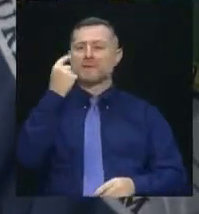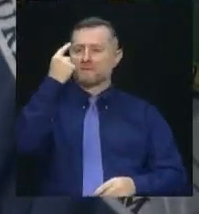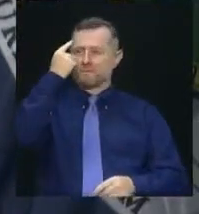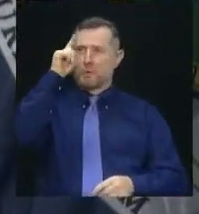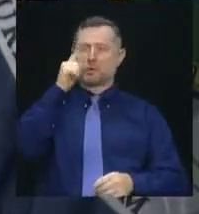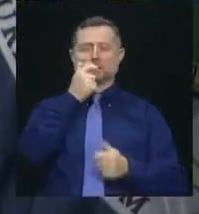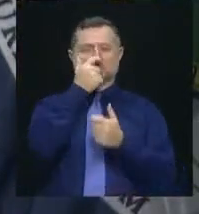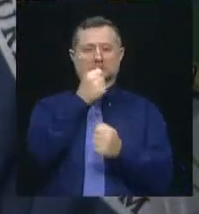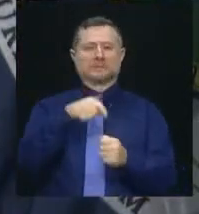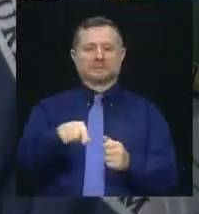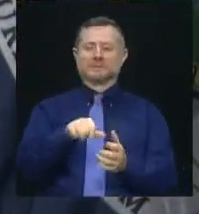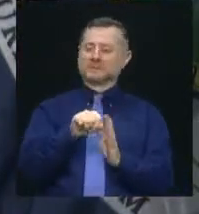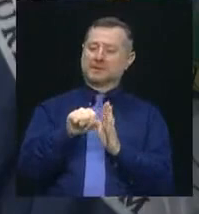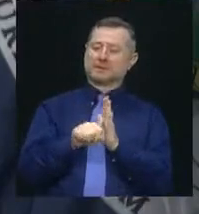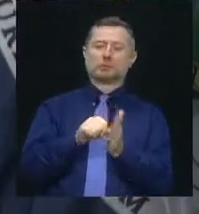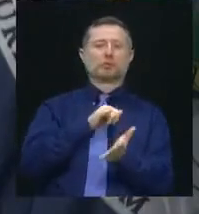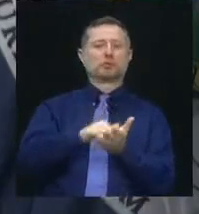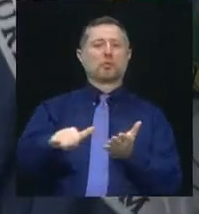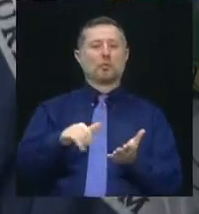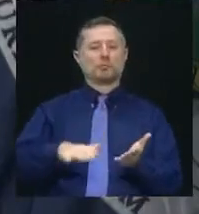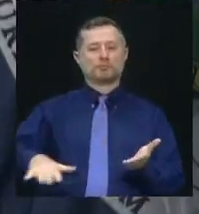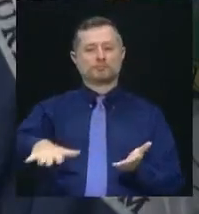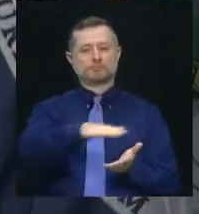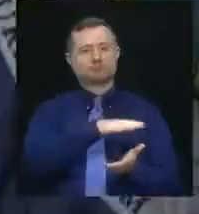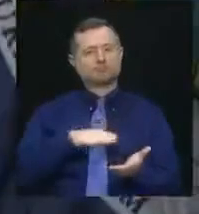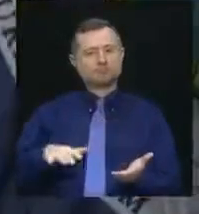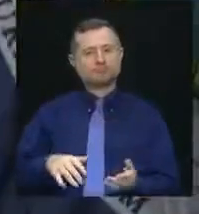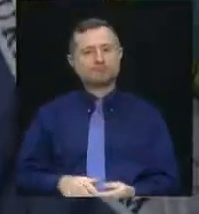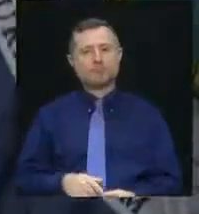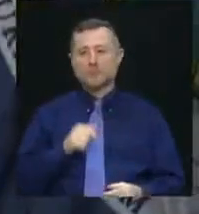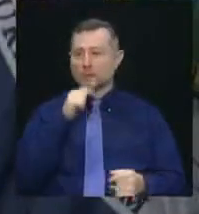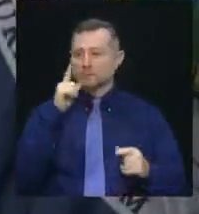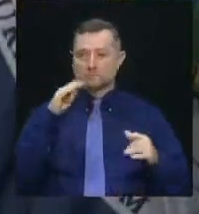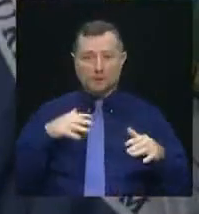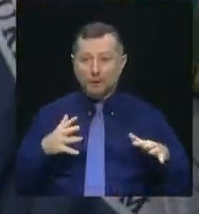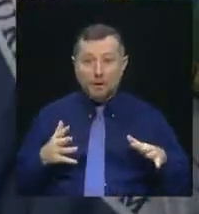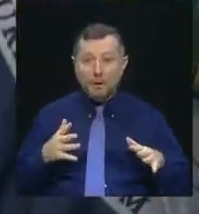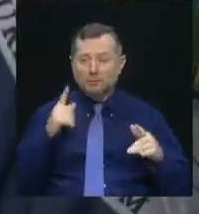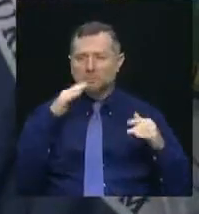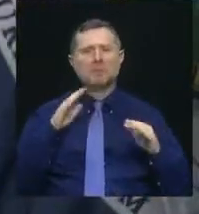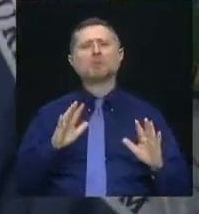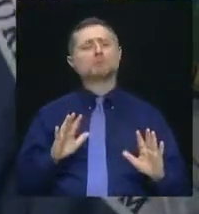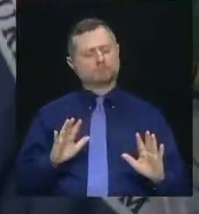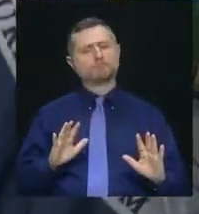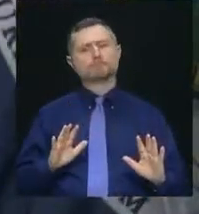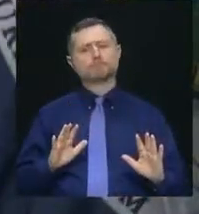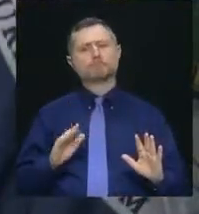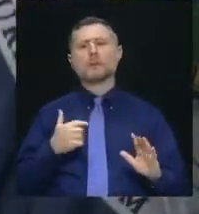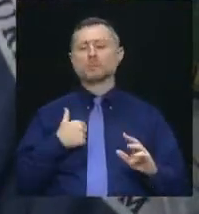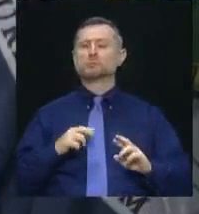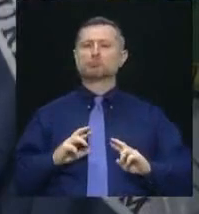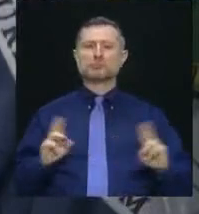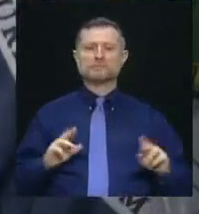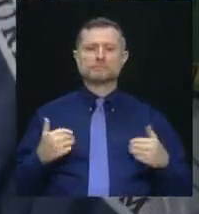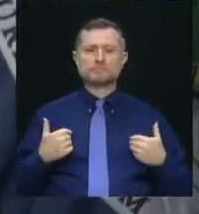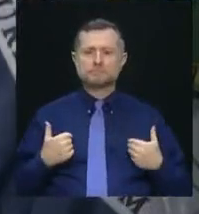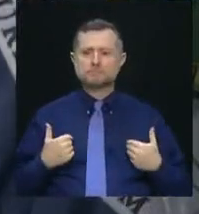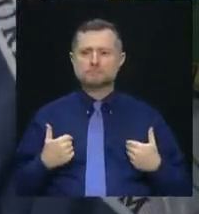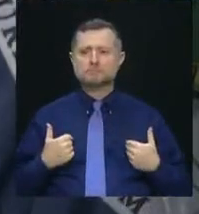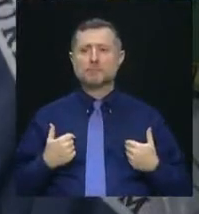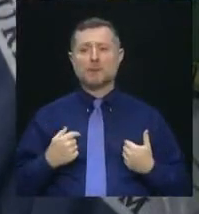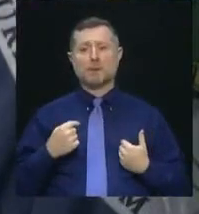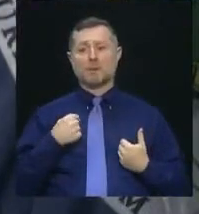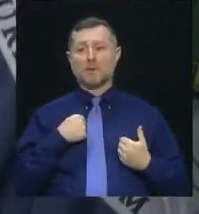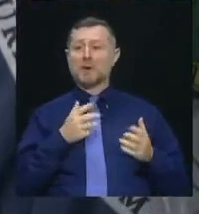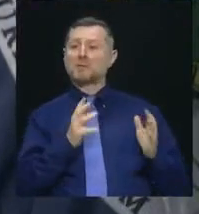while it was not expected, it is a day for which I am prepared. I've already spoken with Senate Majority Leader